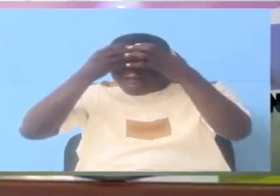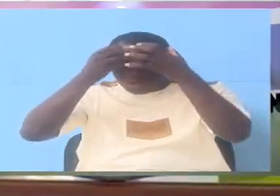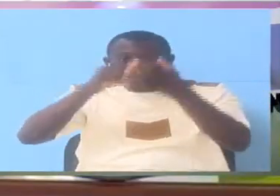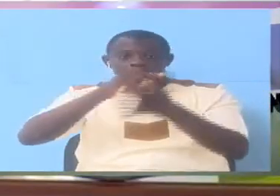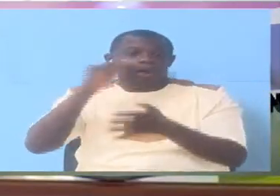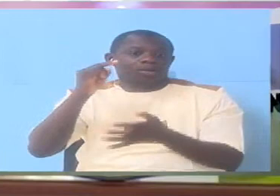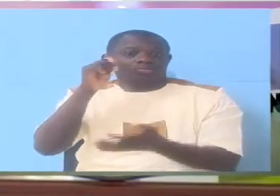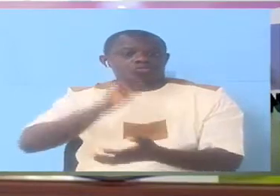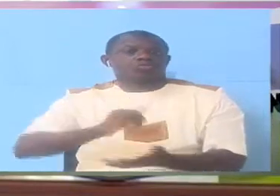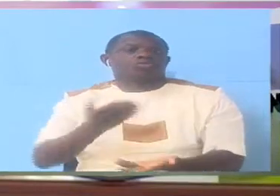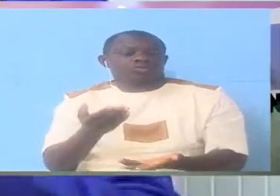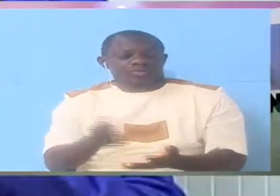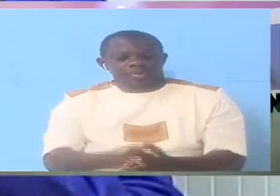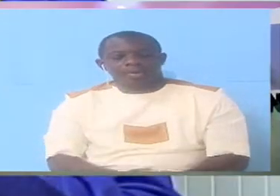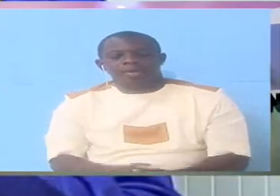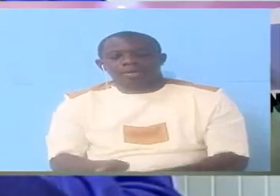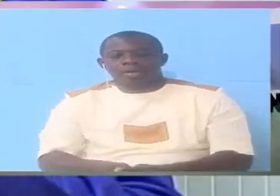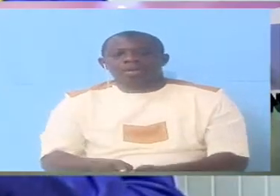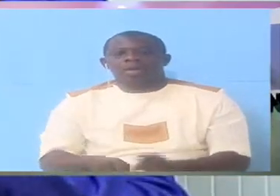yeah. Then